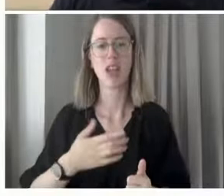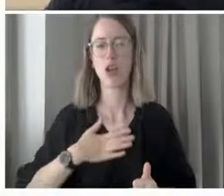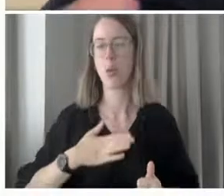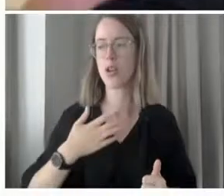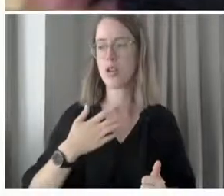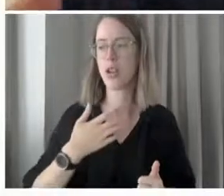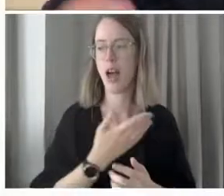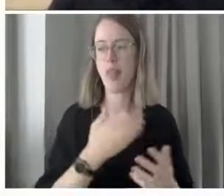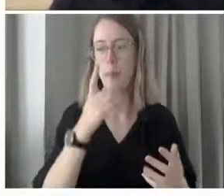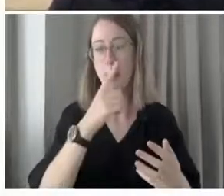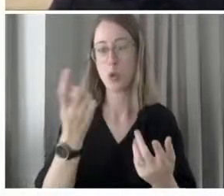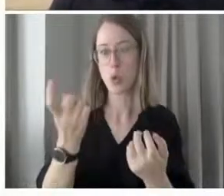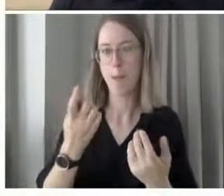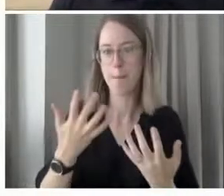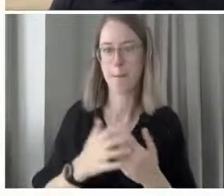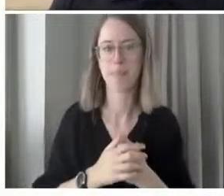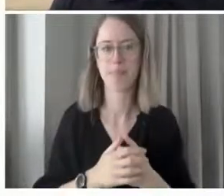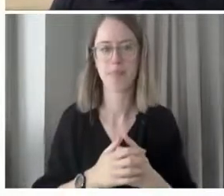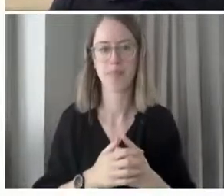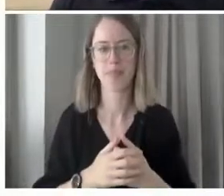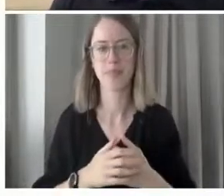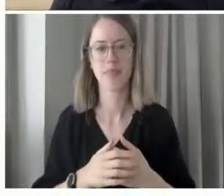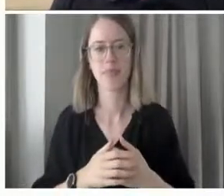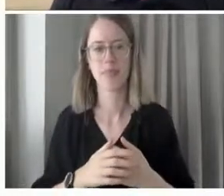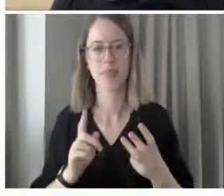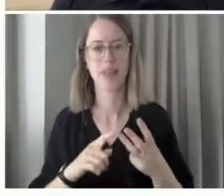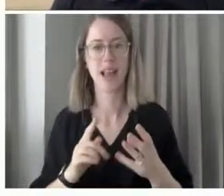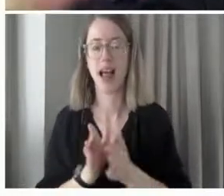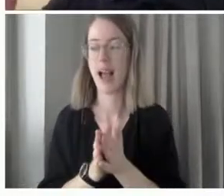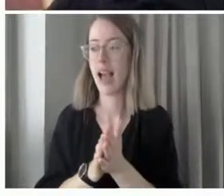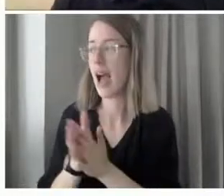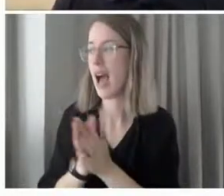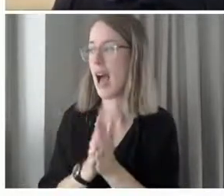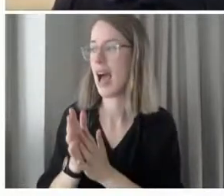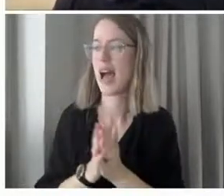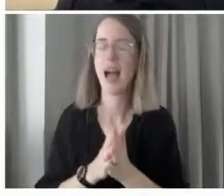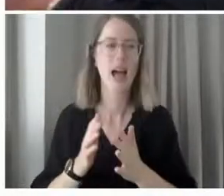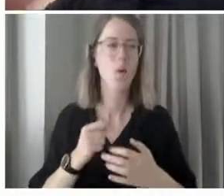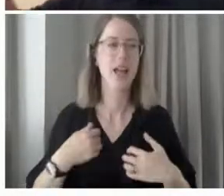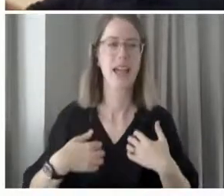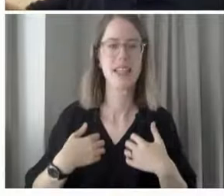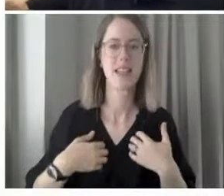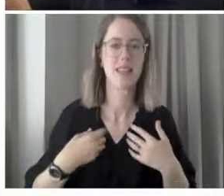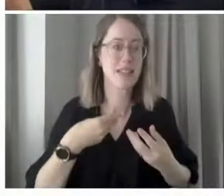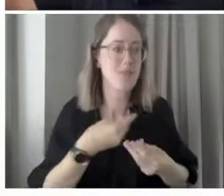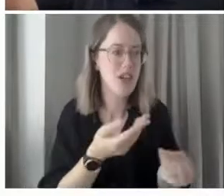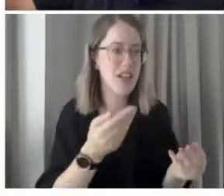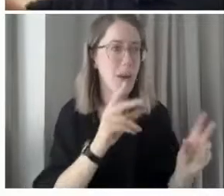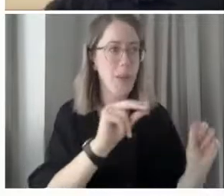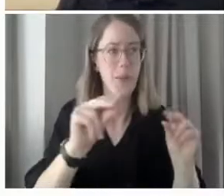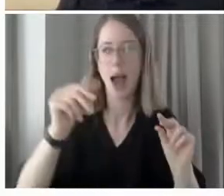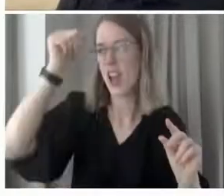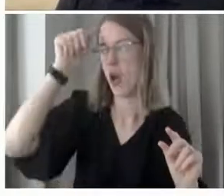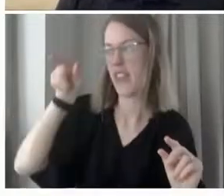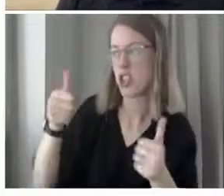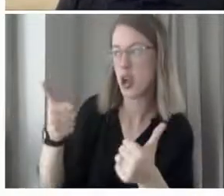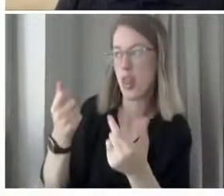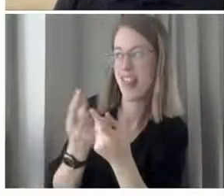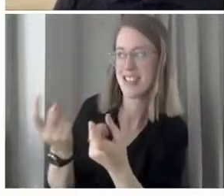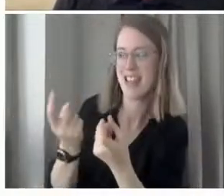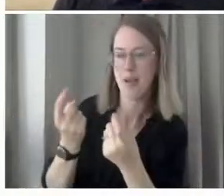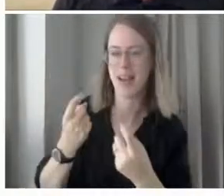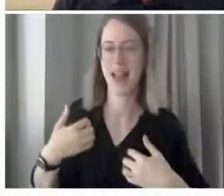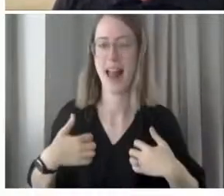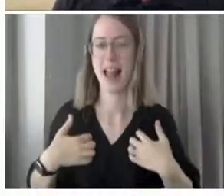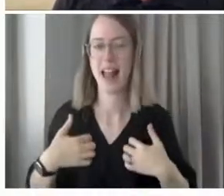come. Whereas stimulation, it's like gold dust information we can spread around. So like I said, I know about this really good thing.